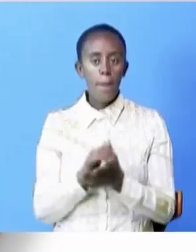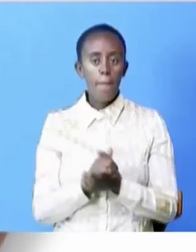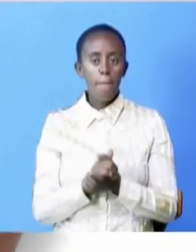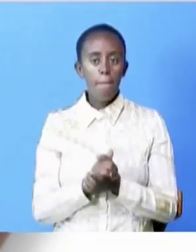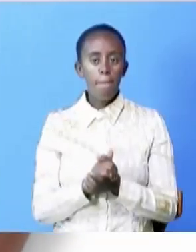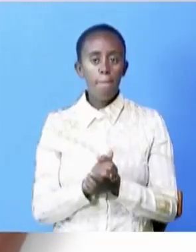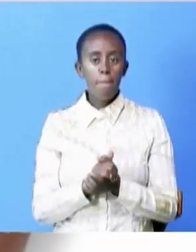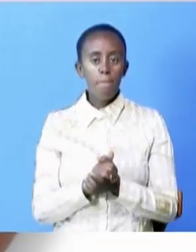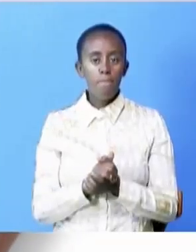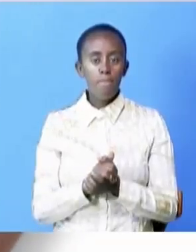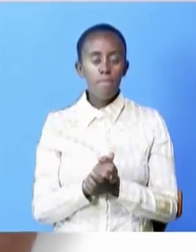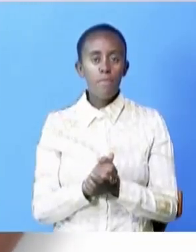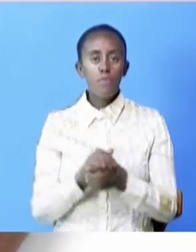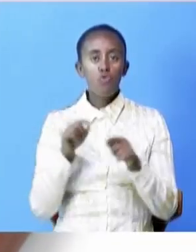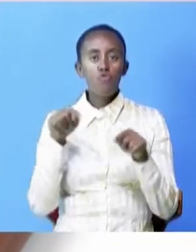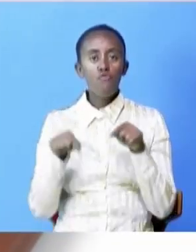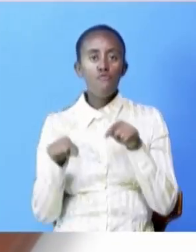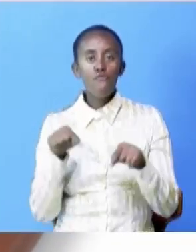football.